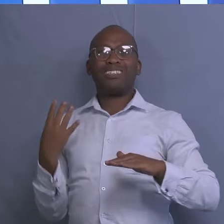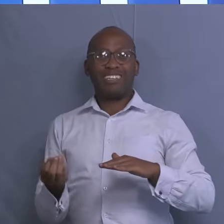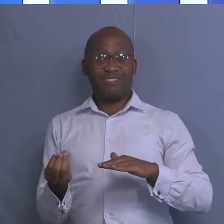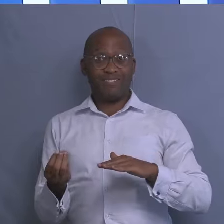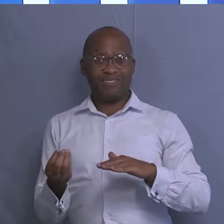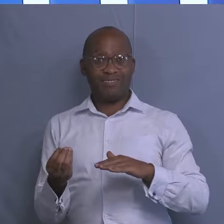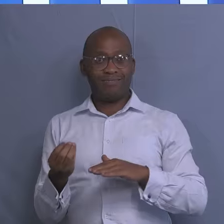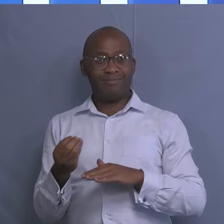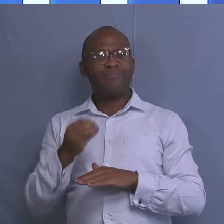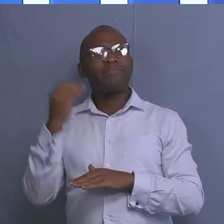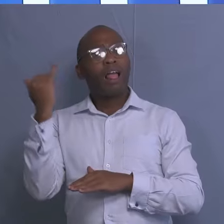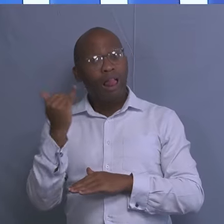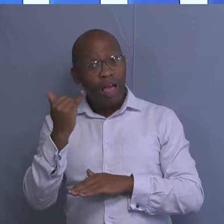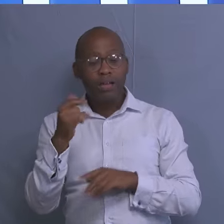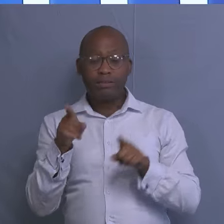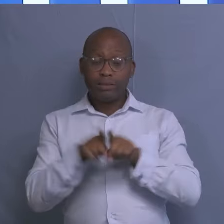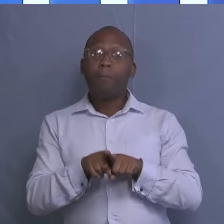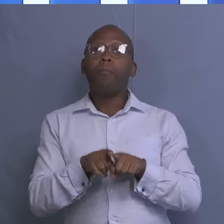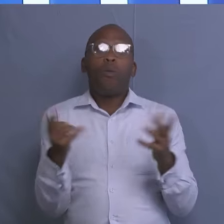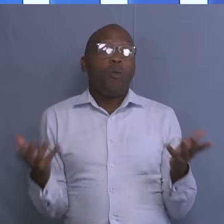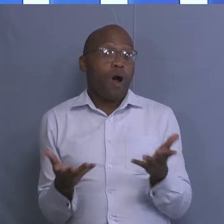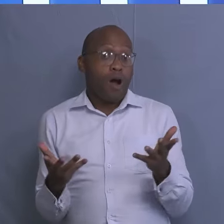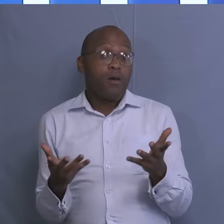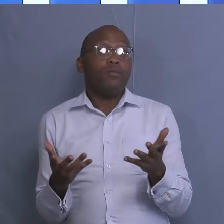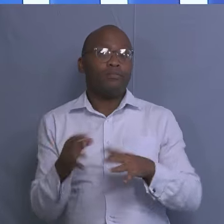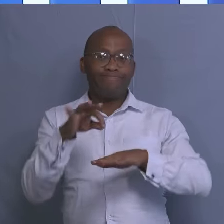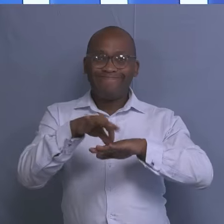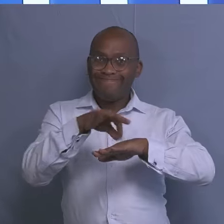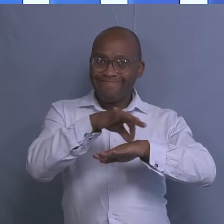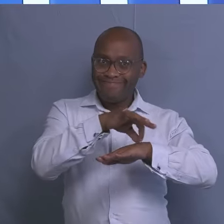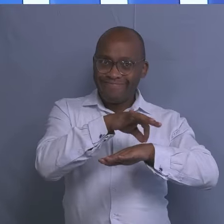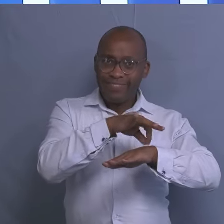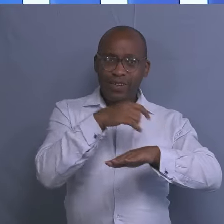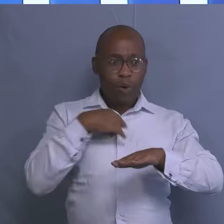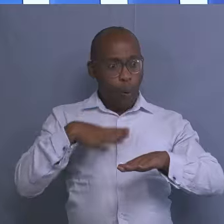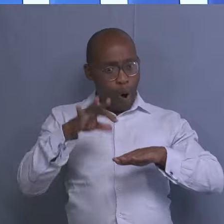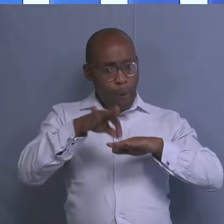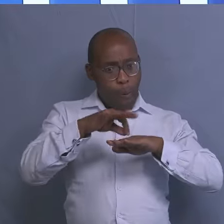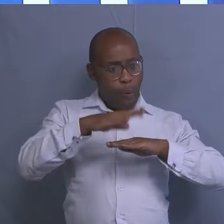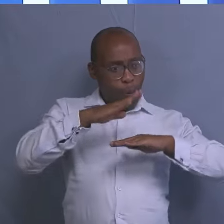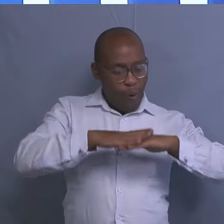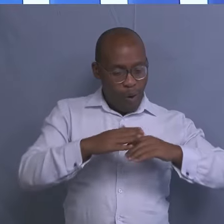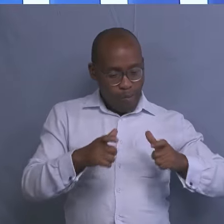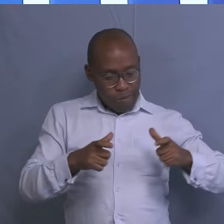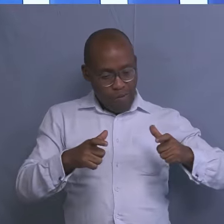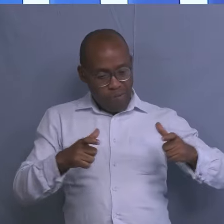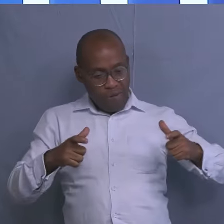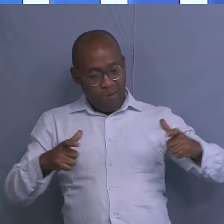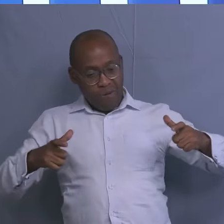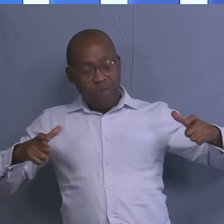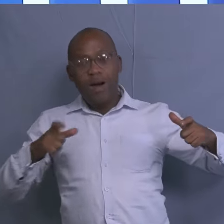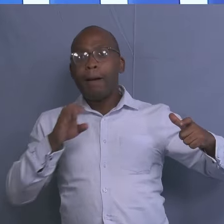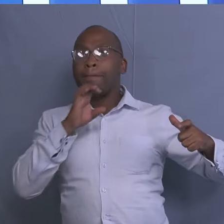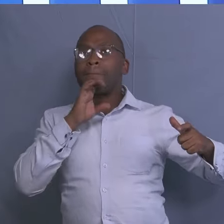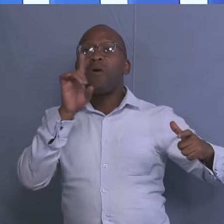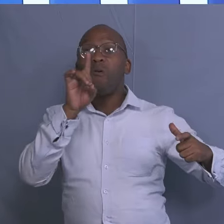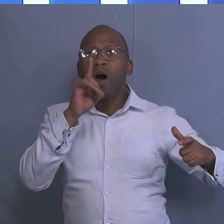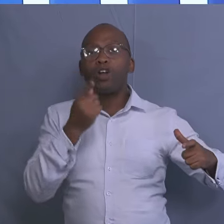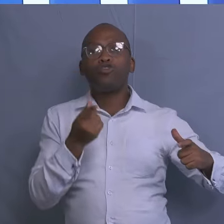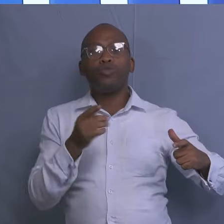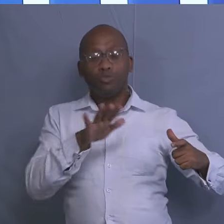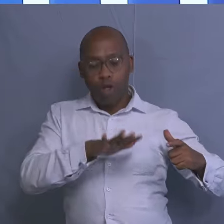produce. That is extensive. Then there's low capital input and low input of labor